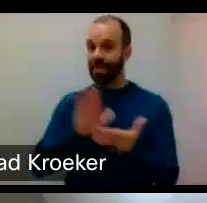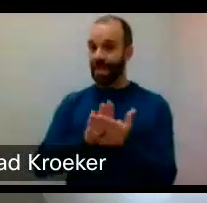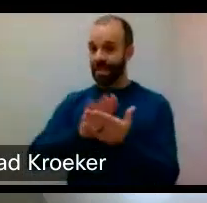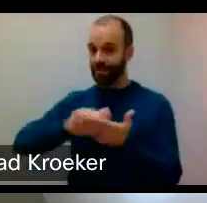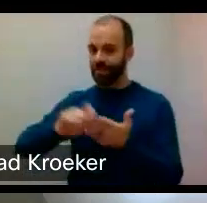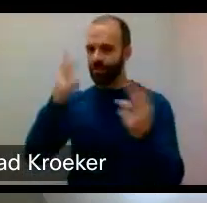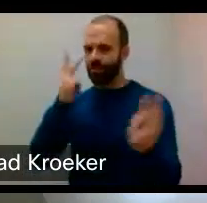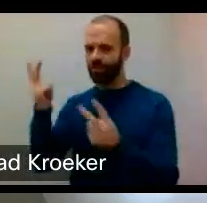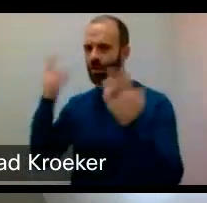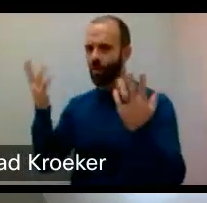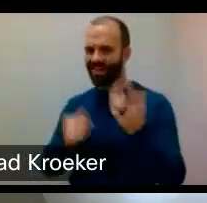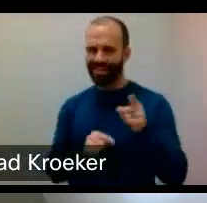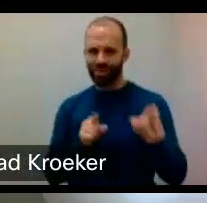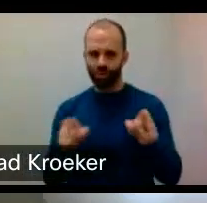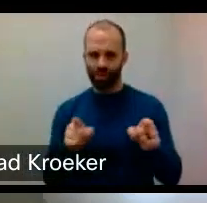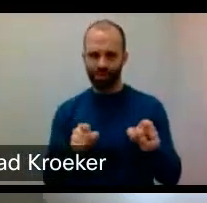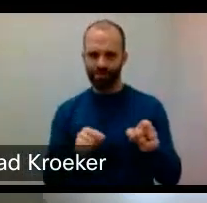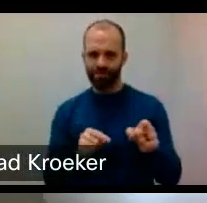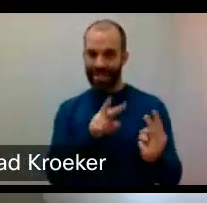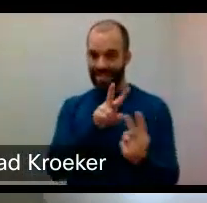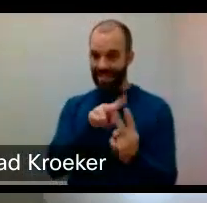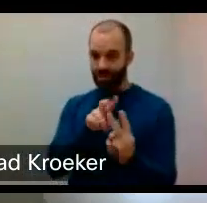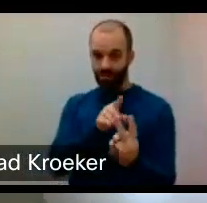those two things.